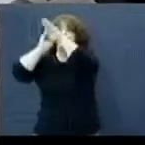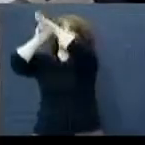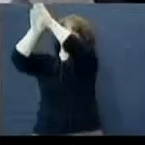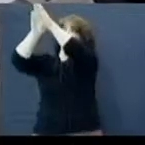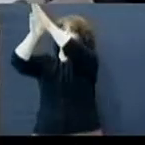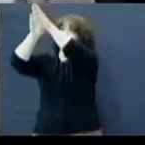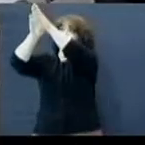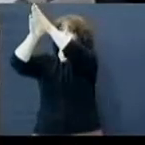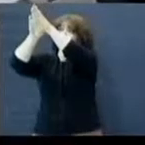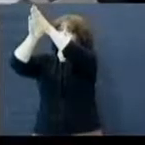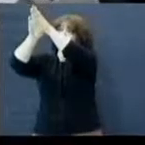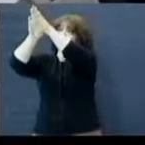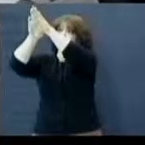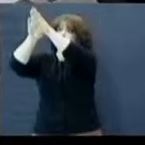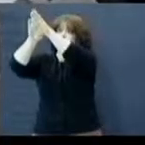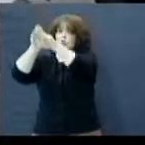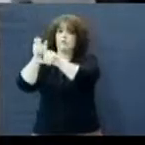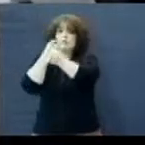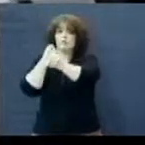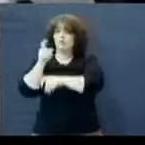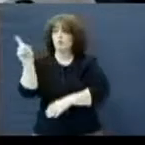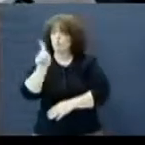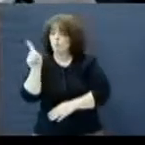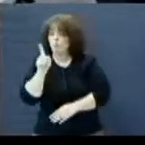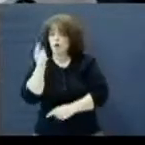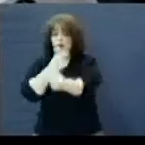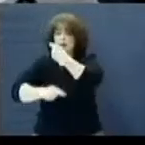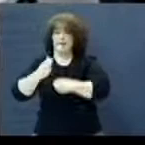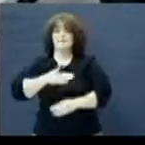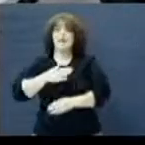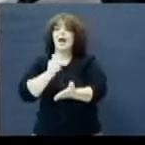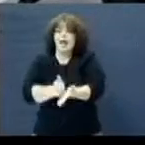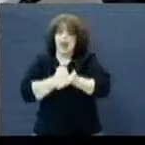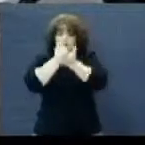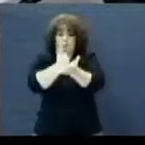hills, from whence cometh my help.